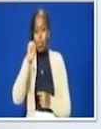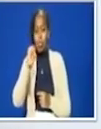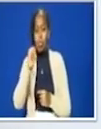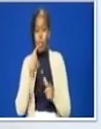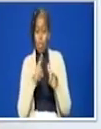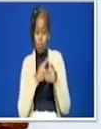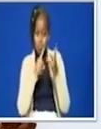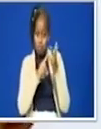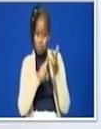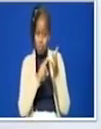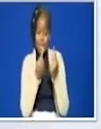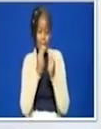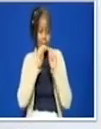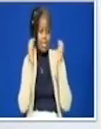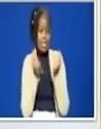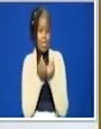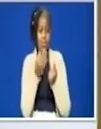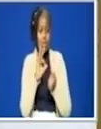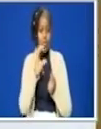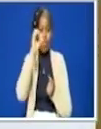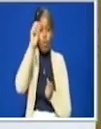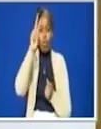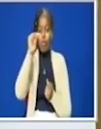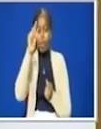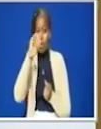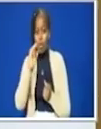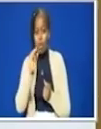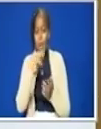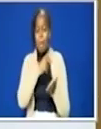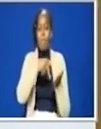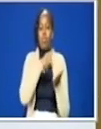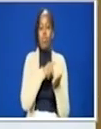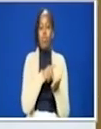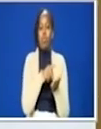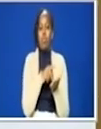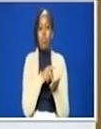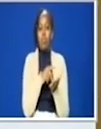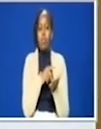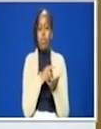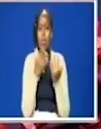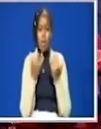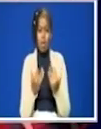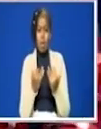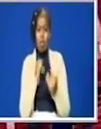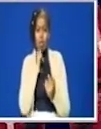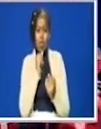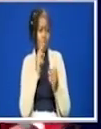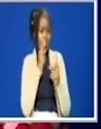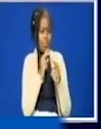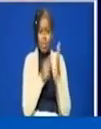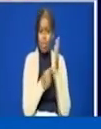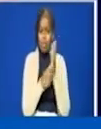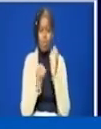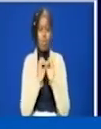types of ovary positions. The types of ovary positions. So now it's not just naming them. Now we're